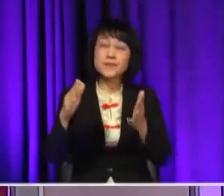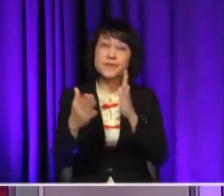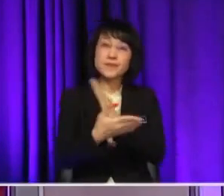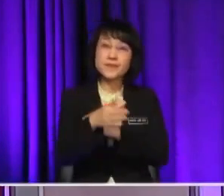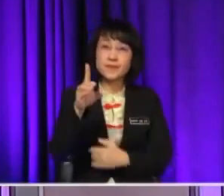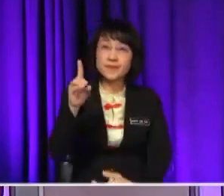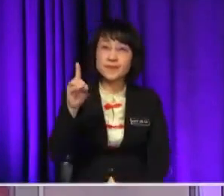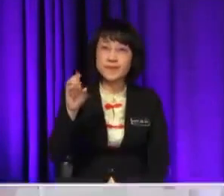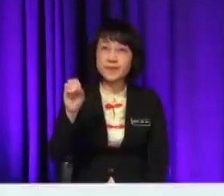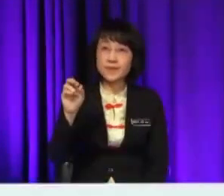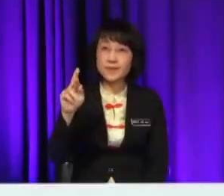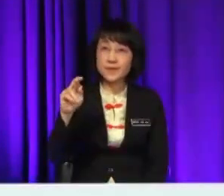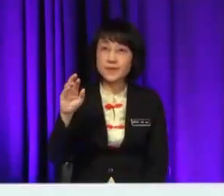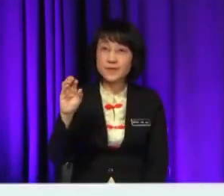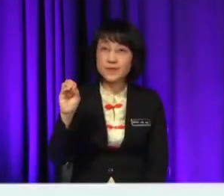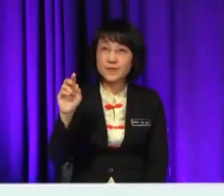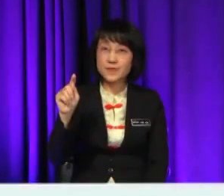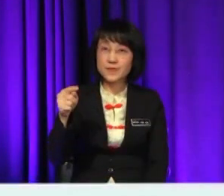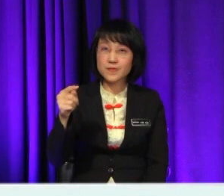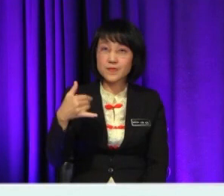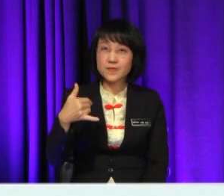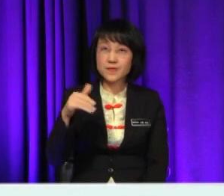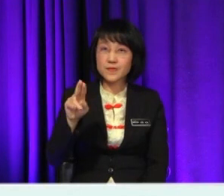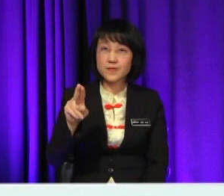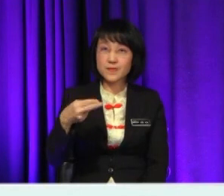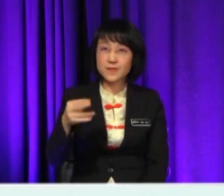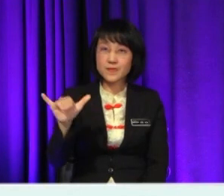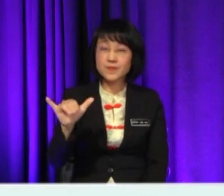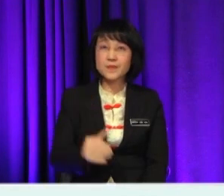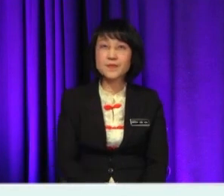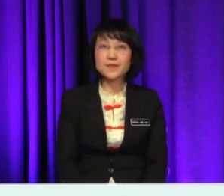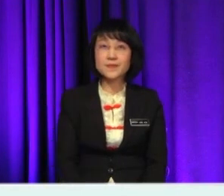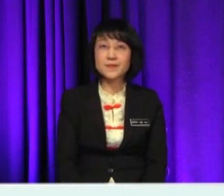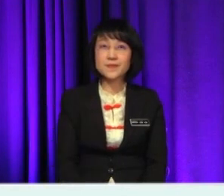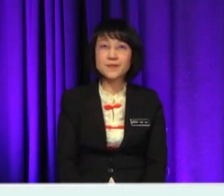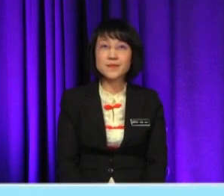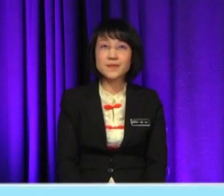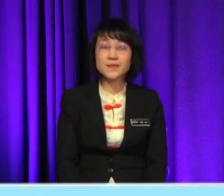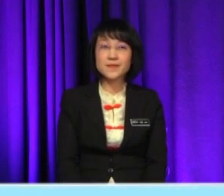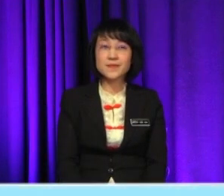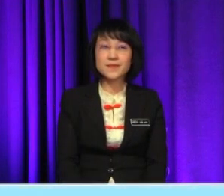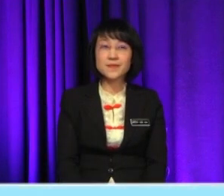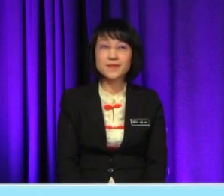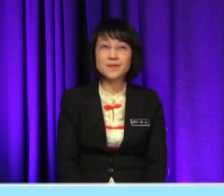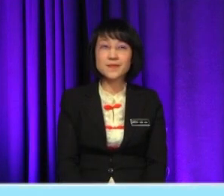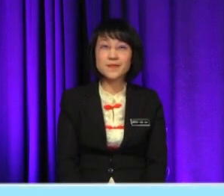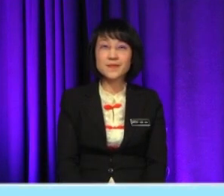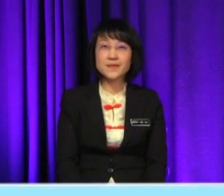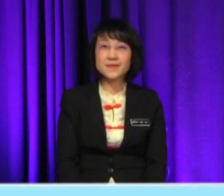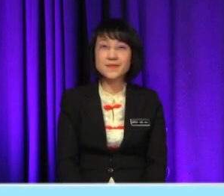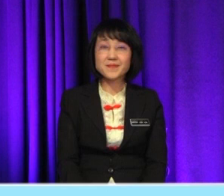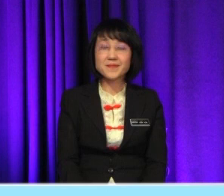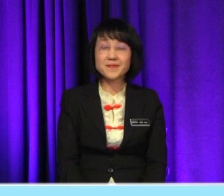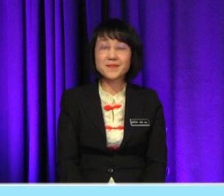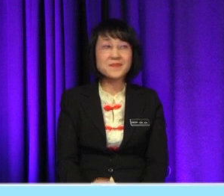Wordsworth. The name might be familiar because she is the sister of William Wordsworth. Okay. Okay, and